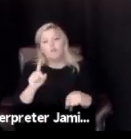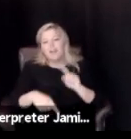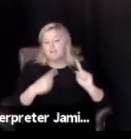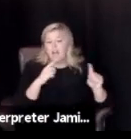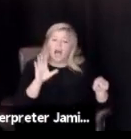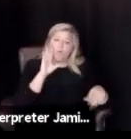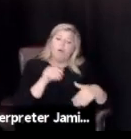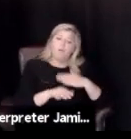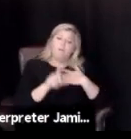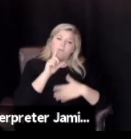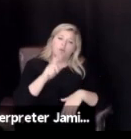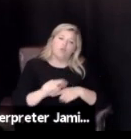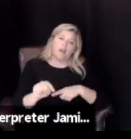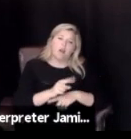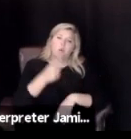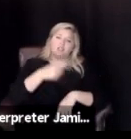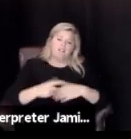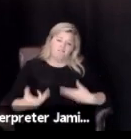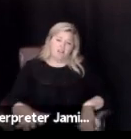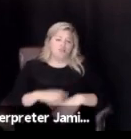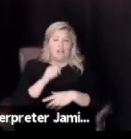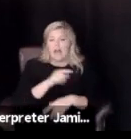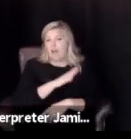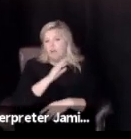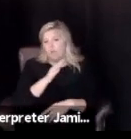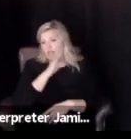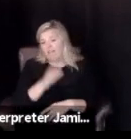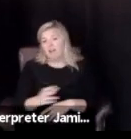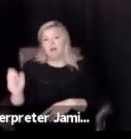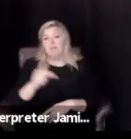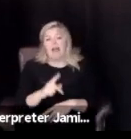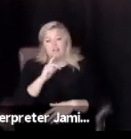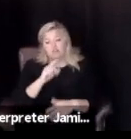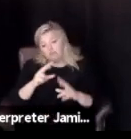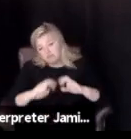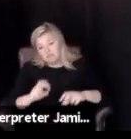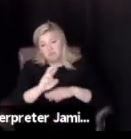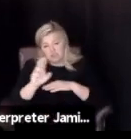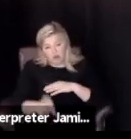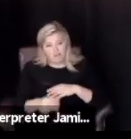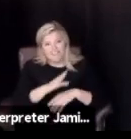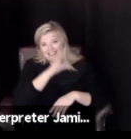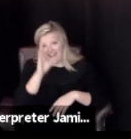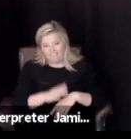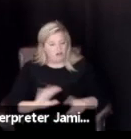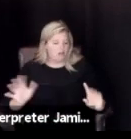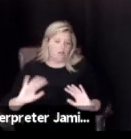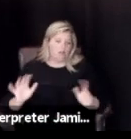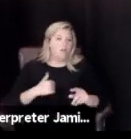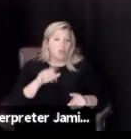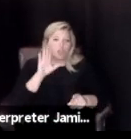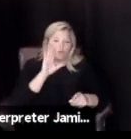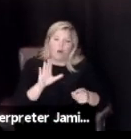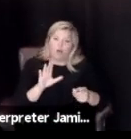one time, and don't go back and assess the impact of your training. That is like that, you're going to be dead in the